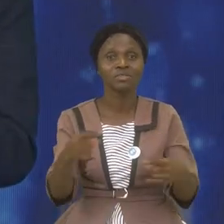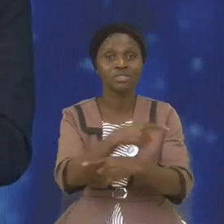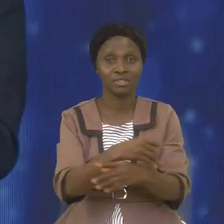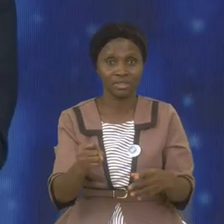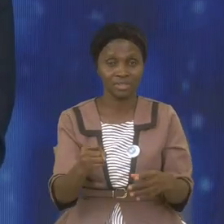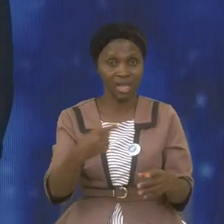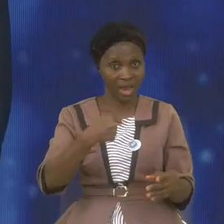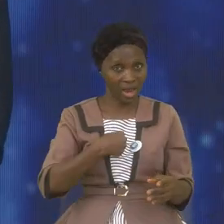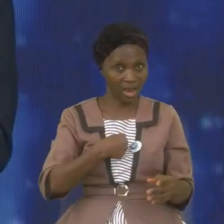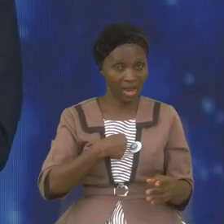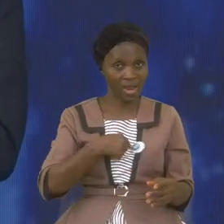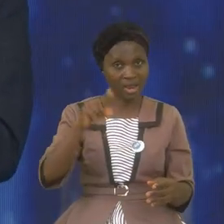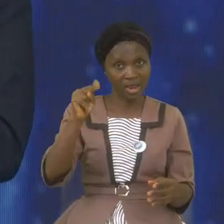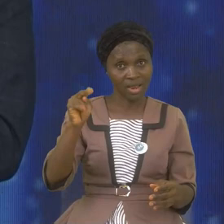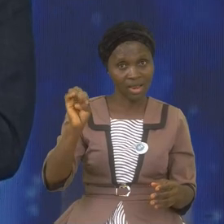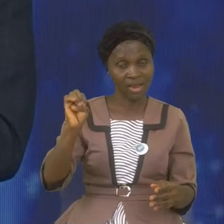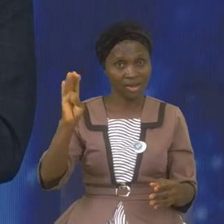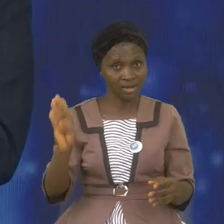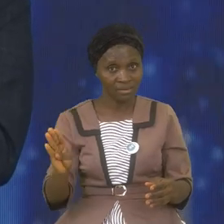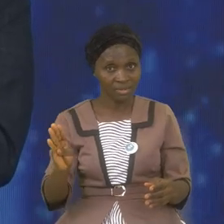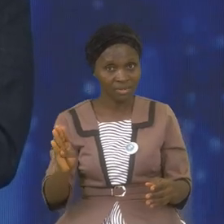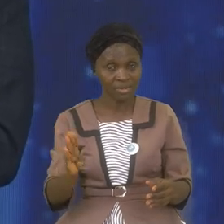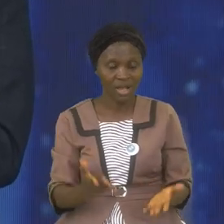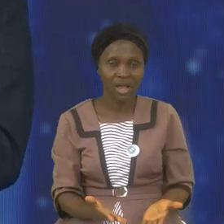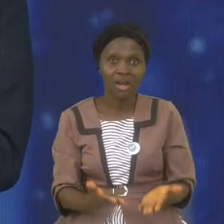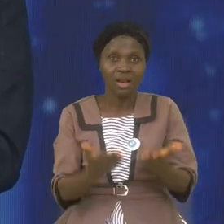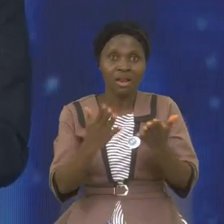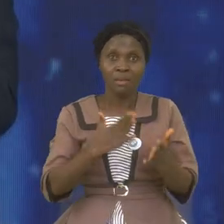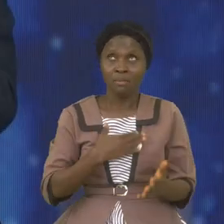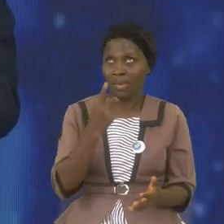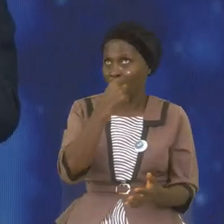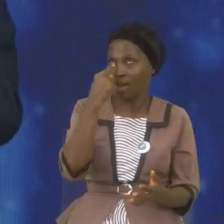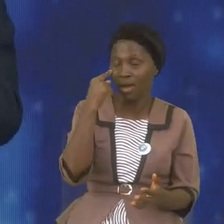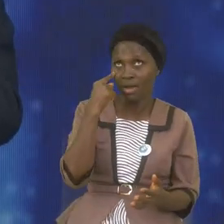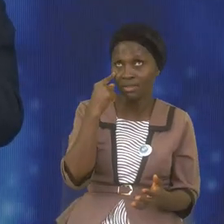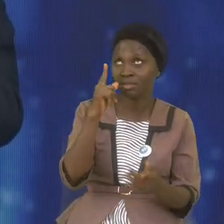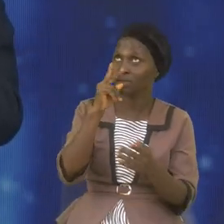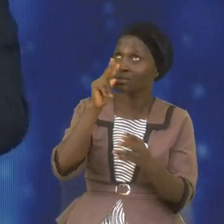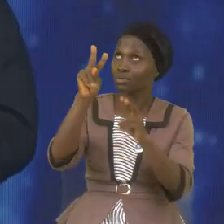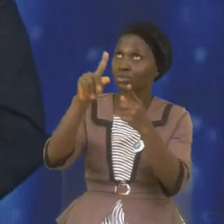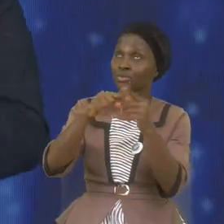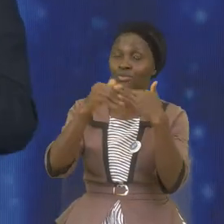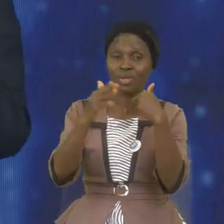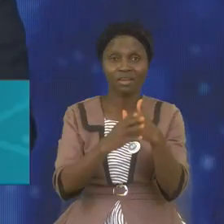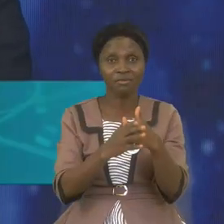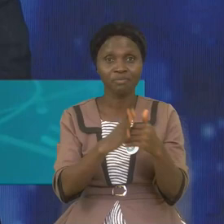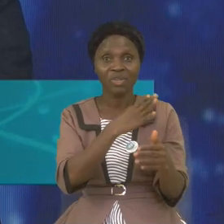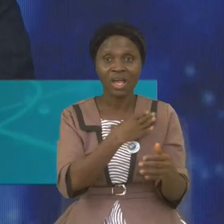I, Nebuchadnezzar, lifted up mine eyes unto heaven, and